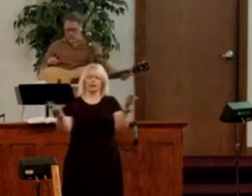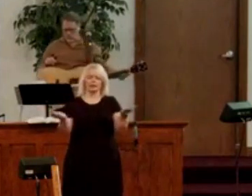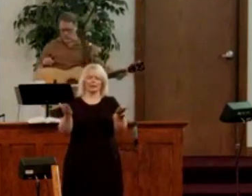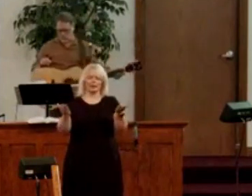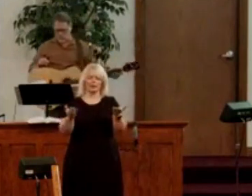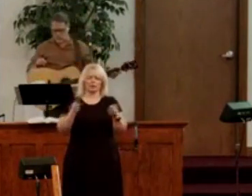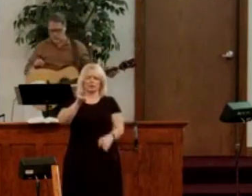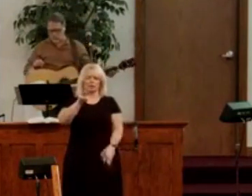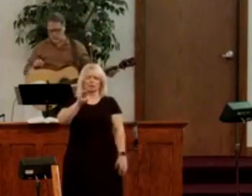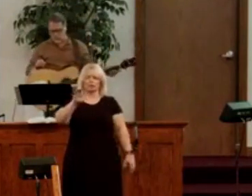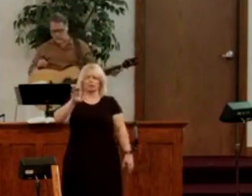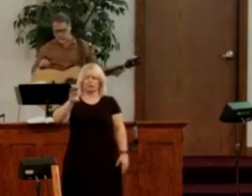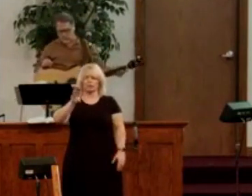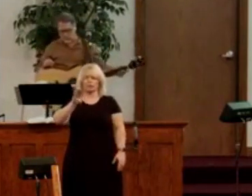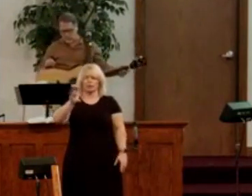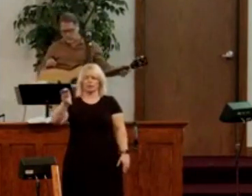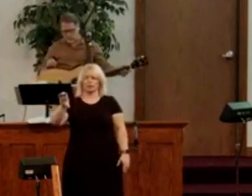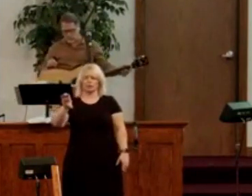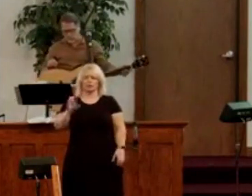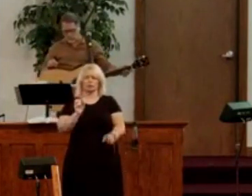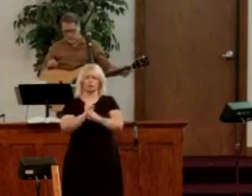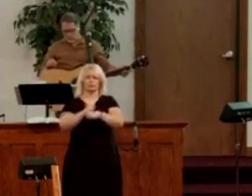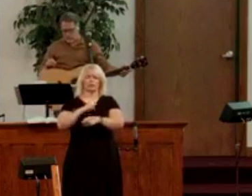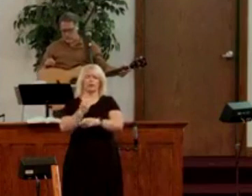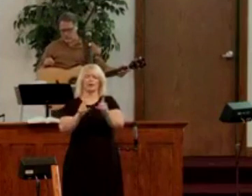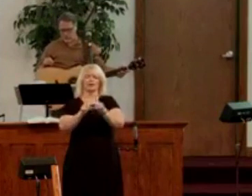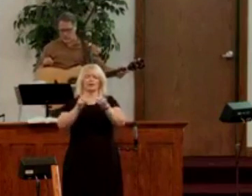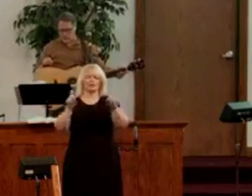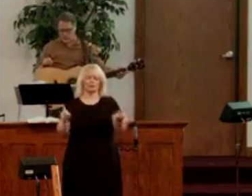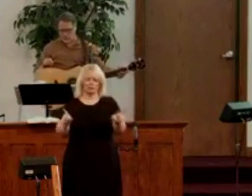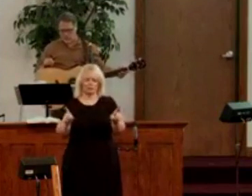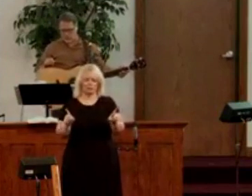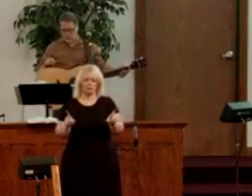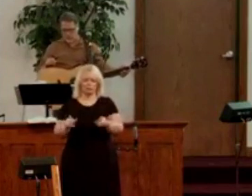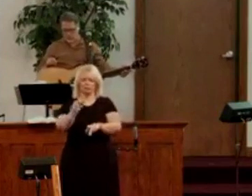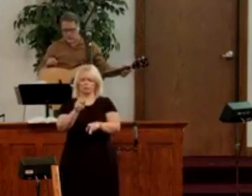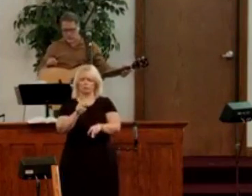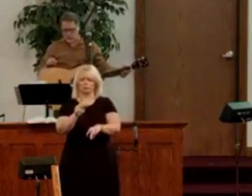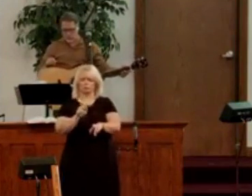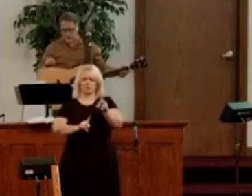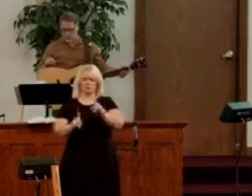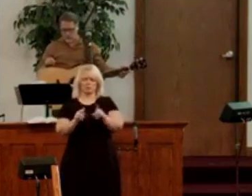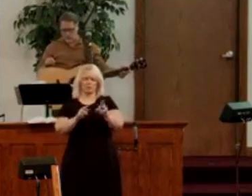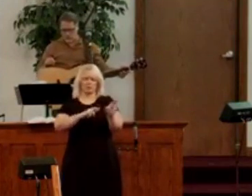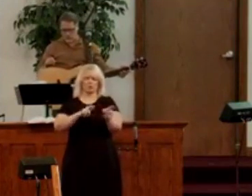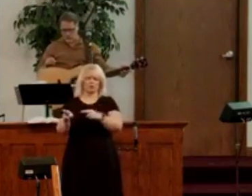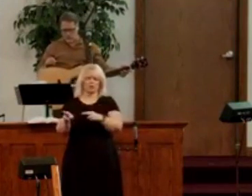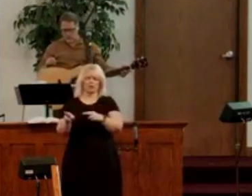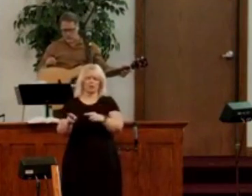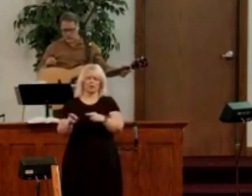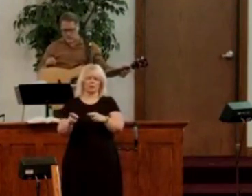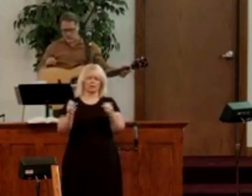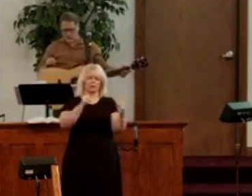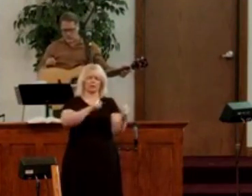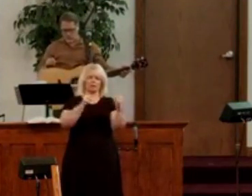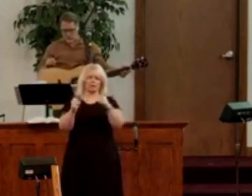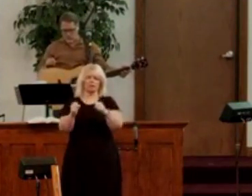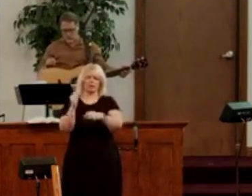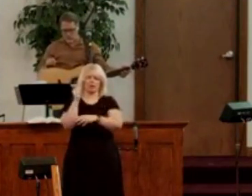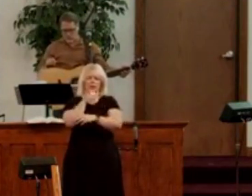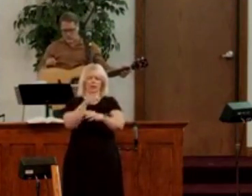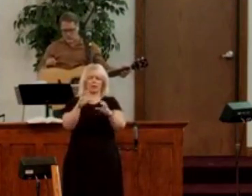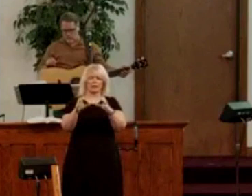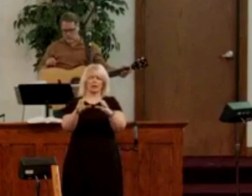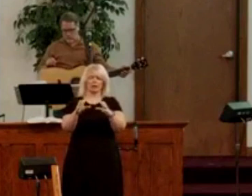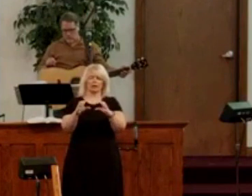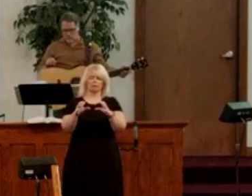world around us, where people are ready to fight, lie, and complain. We ask that you would please make us ready to live for